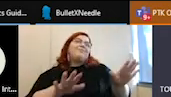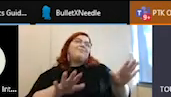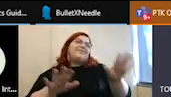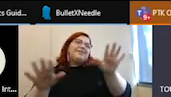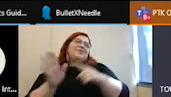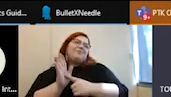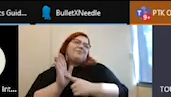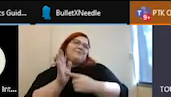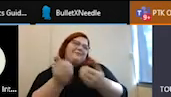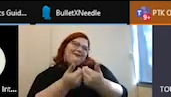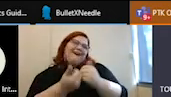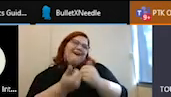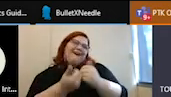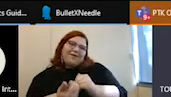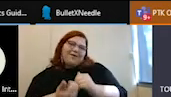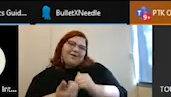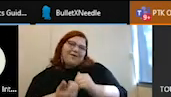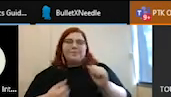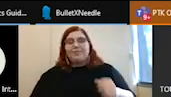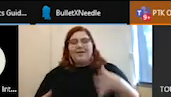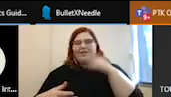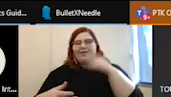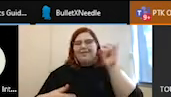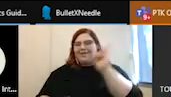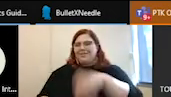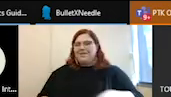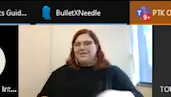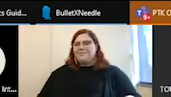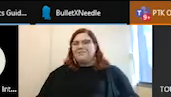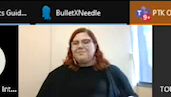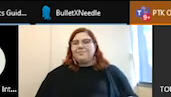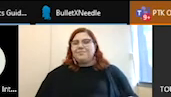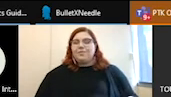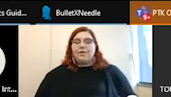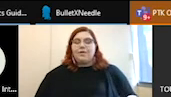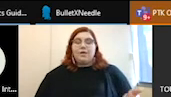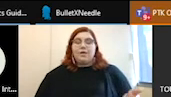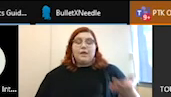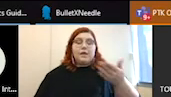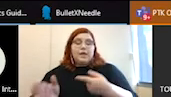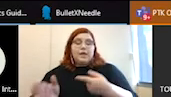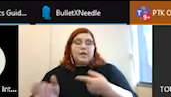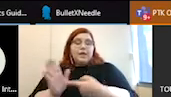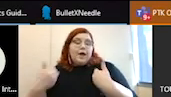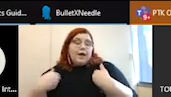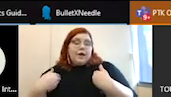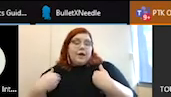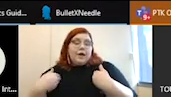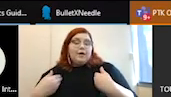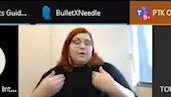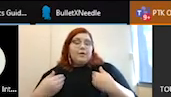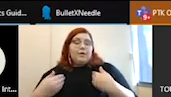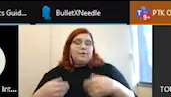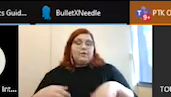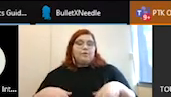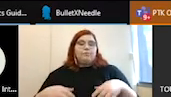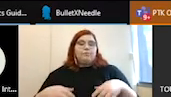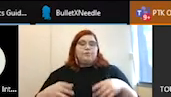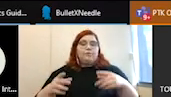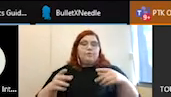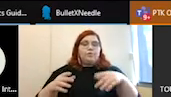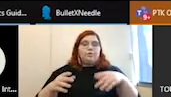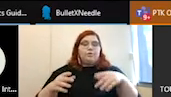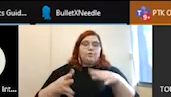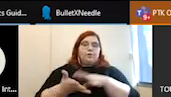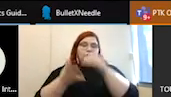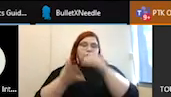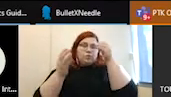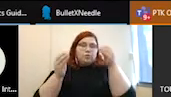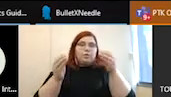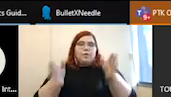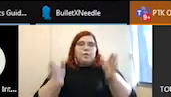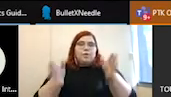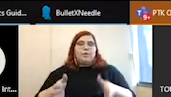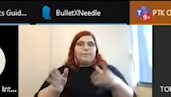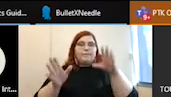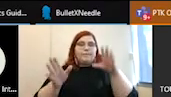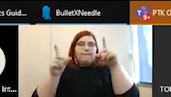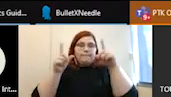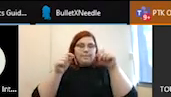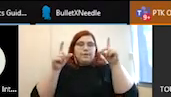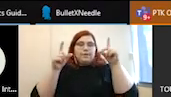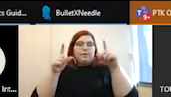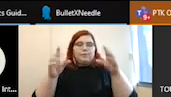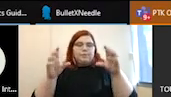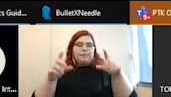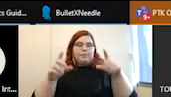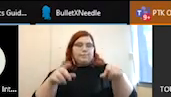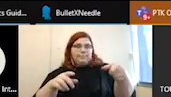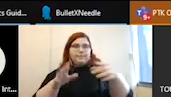Yeah, I like that. See, so here we have the effects. The student blinked. What's going on? He said with standard text only. The word was upside down, and he